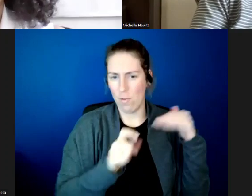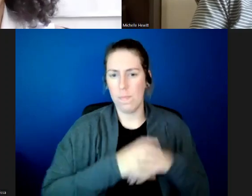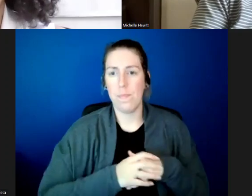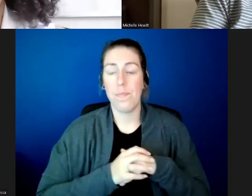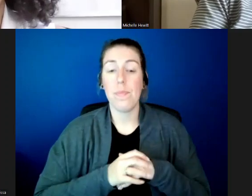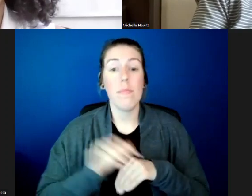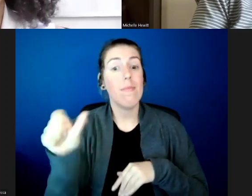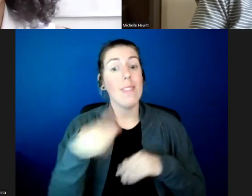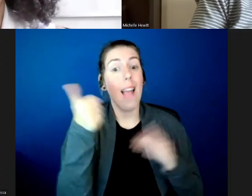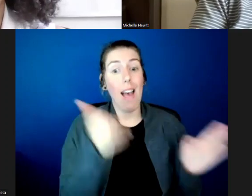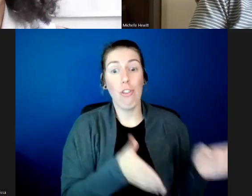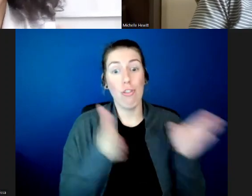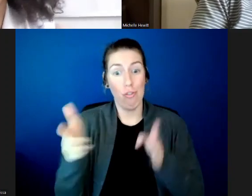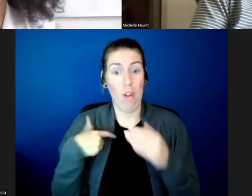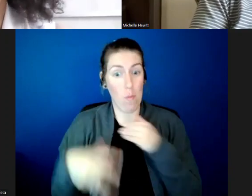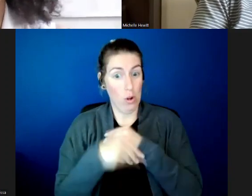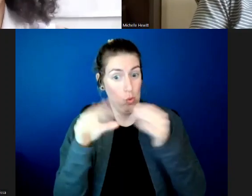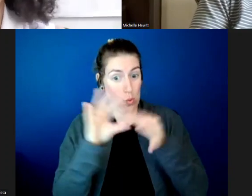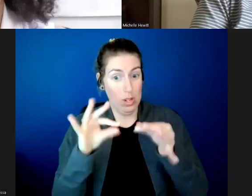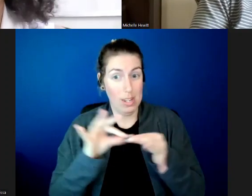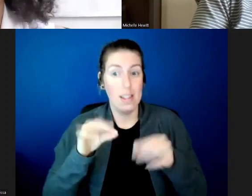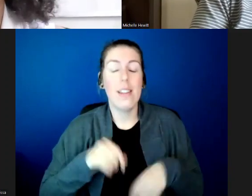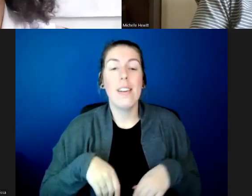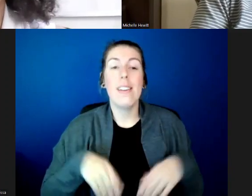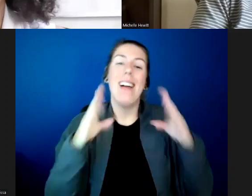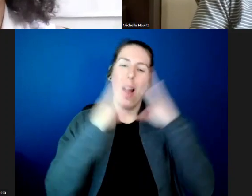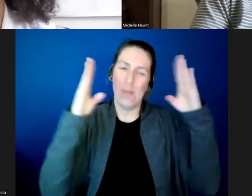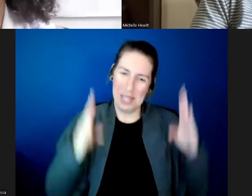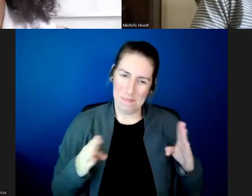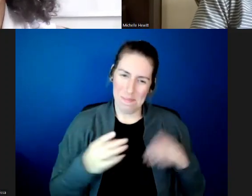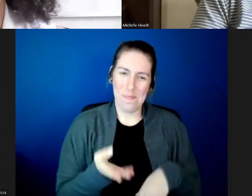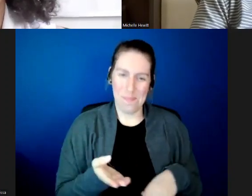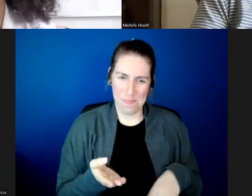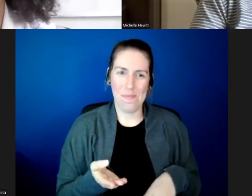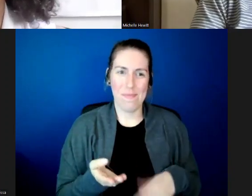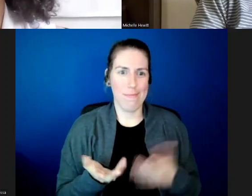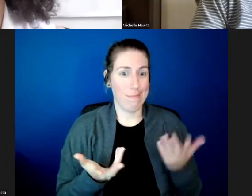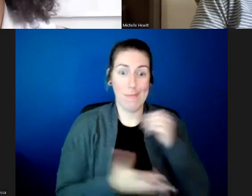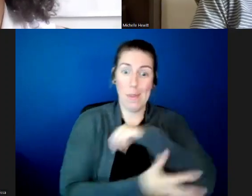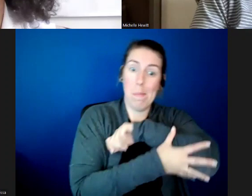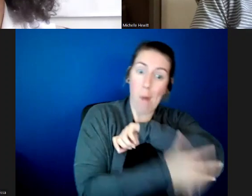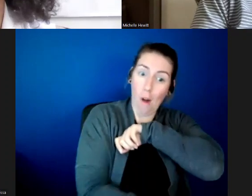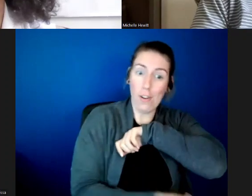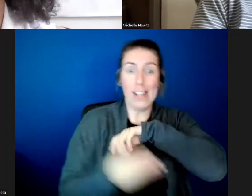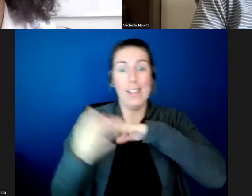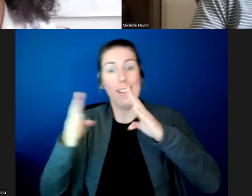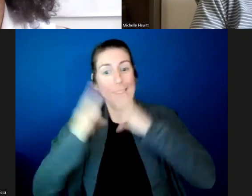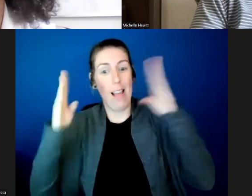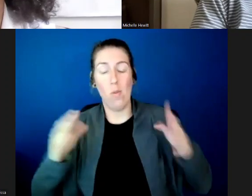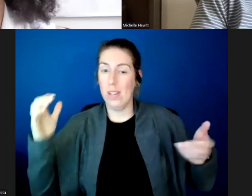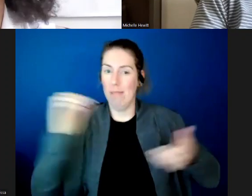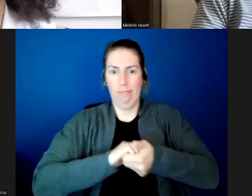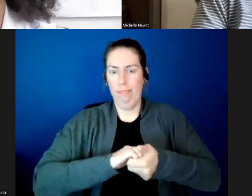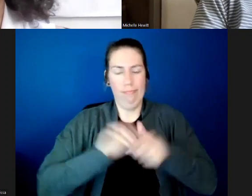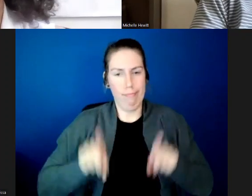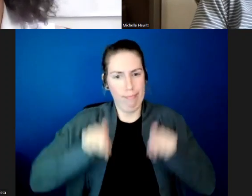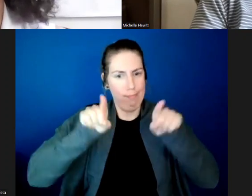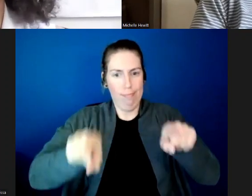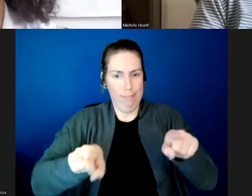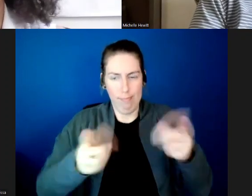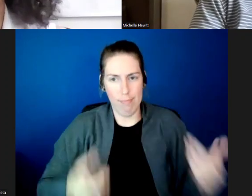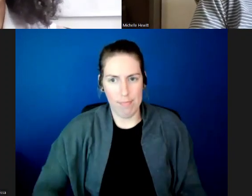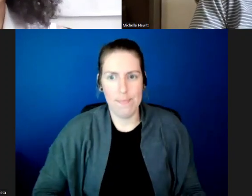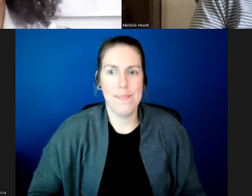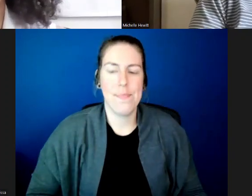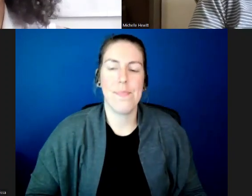talk about here that you touched on a bit is housing. I don't think we can talk about poverty without talking about